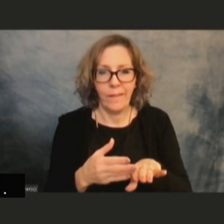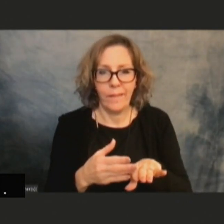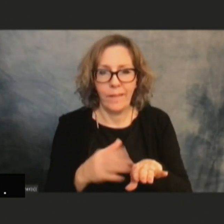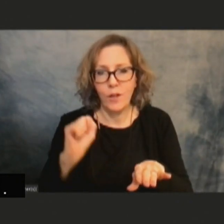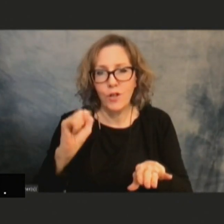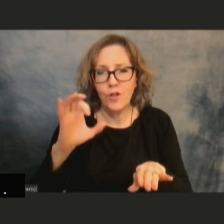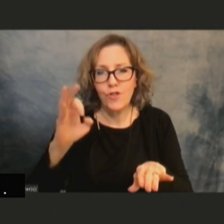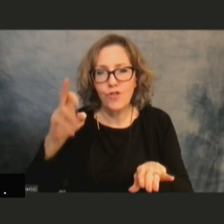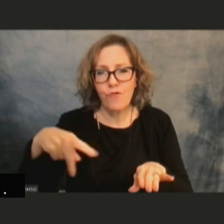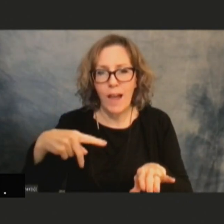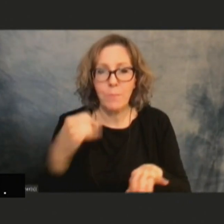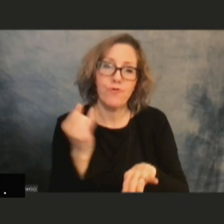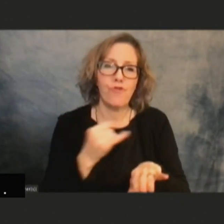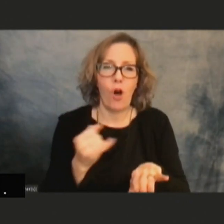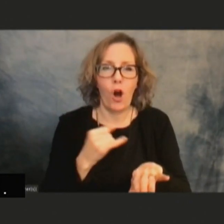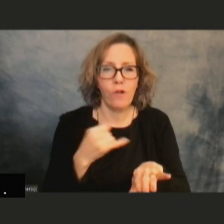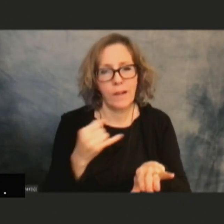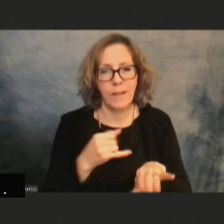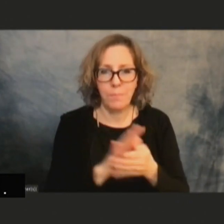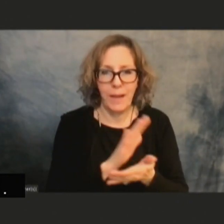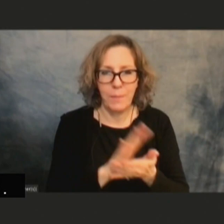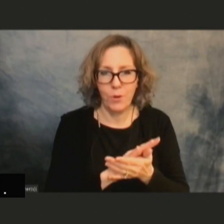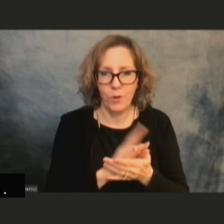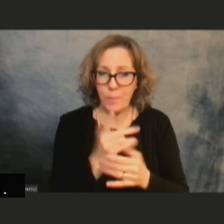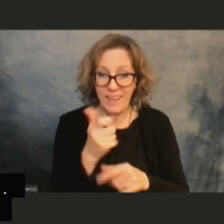And that's what I have.